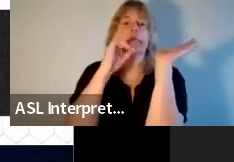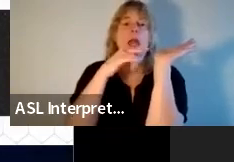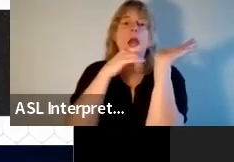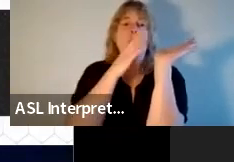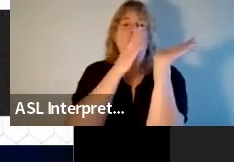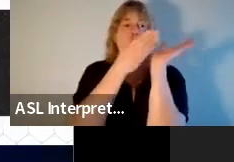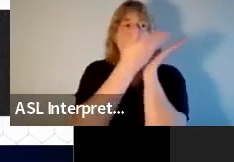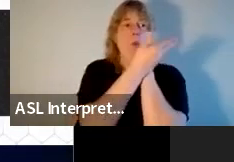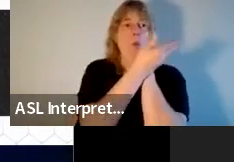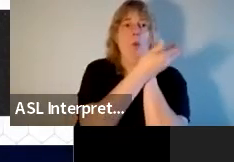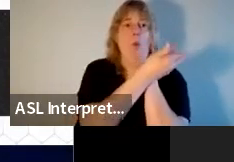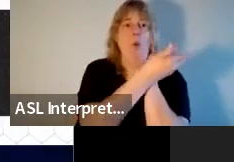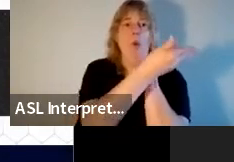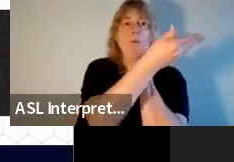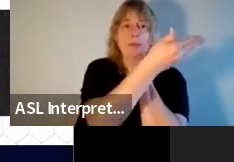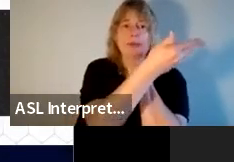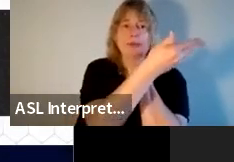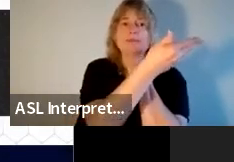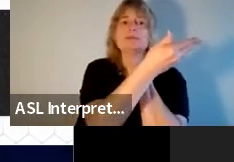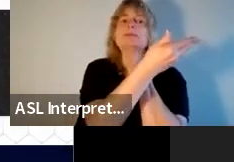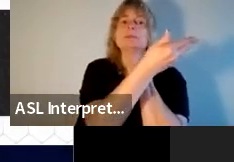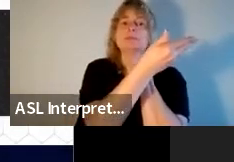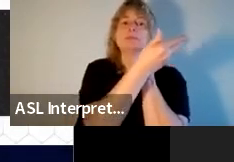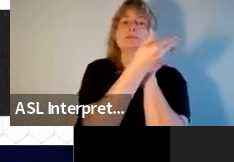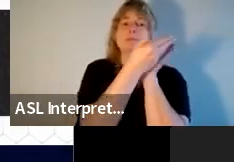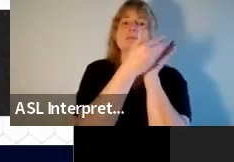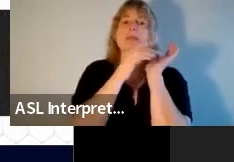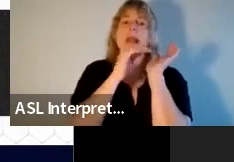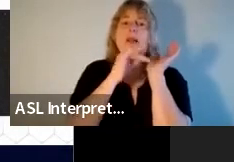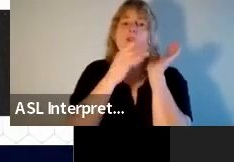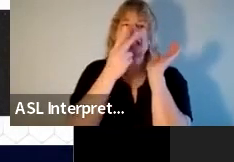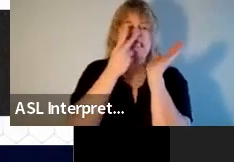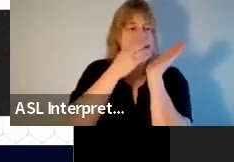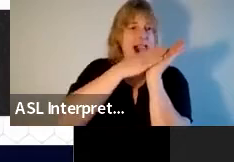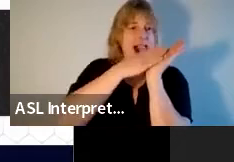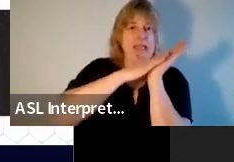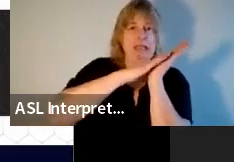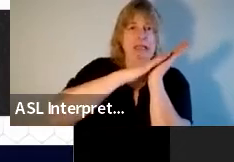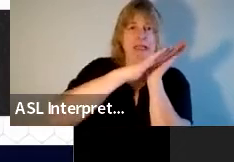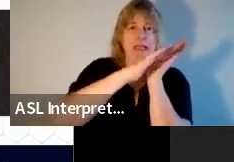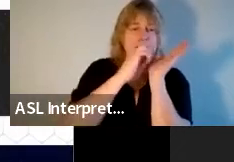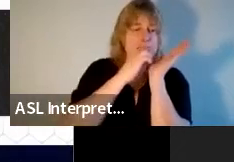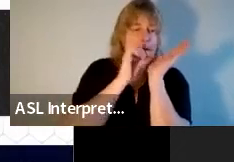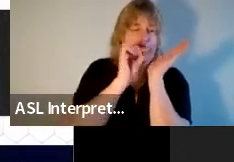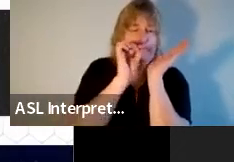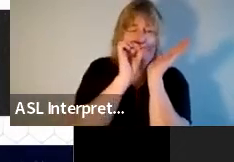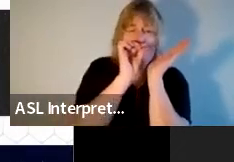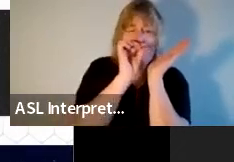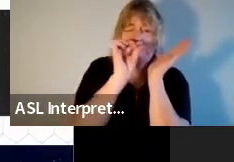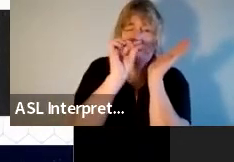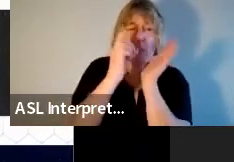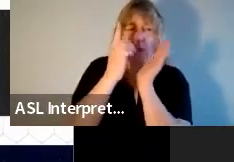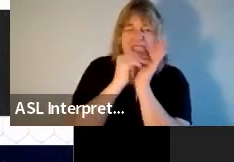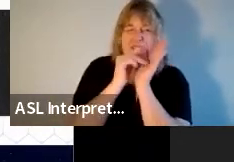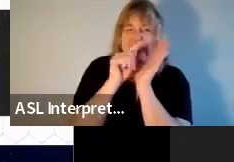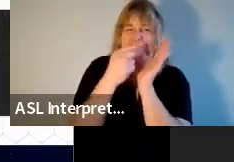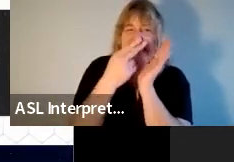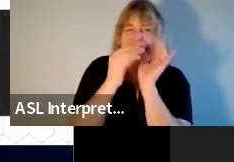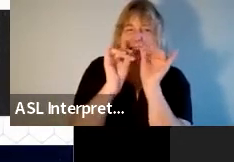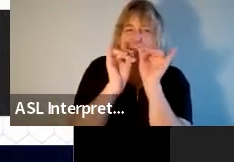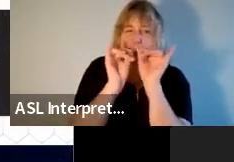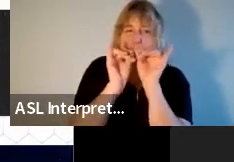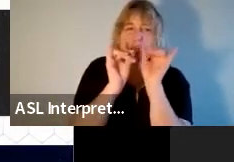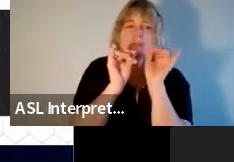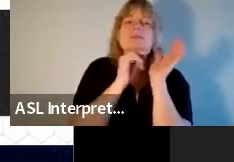spread out. These very fine membranes, about 1/1000th of an inch, covered with very reflective aluminum